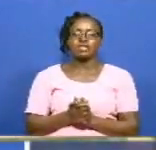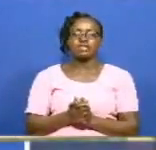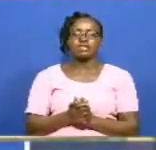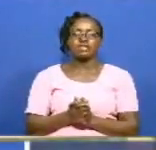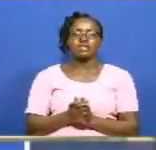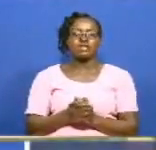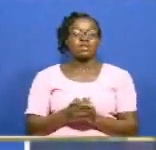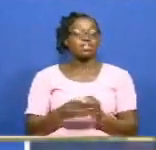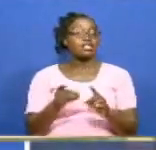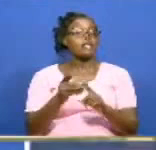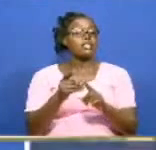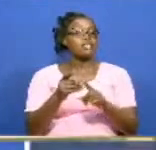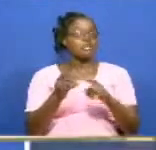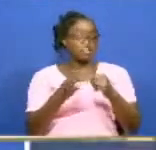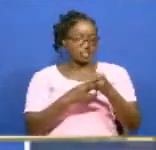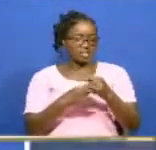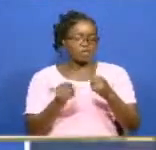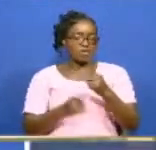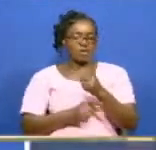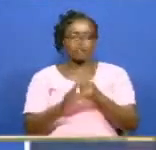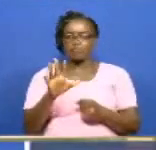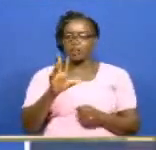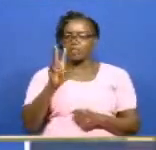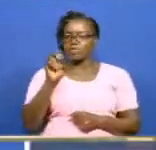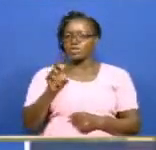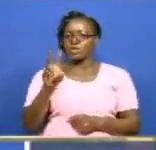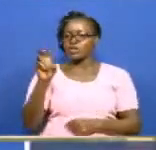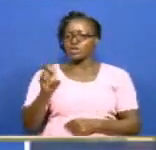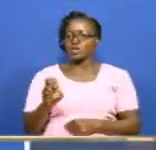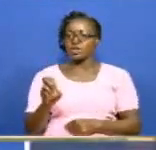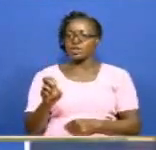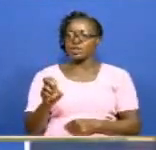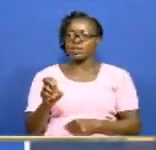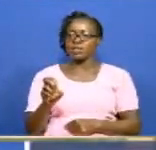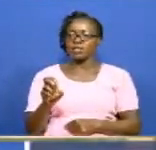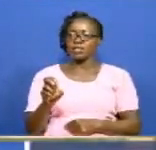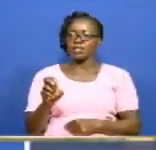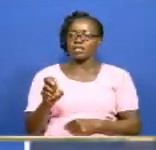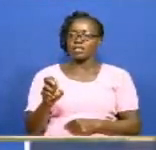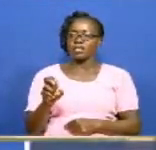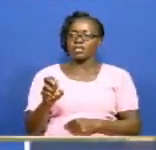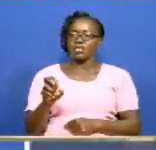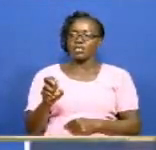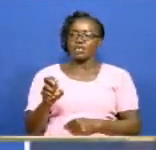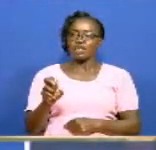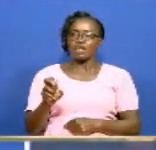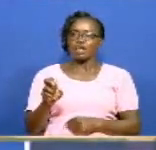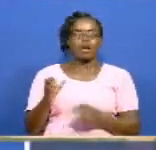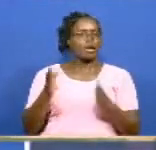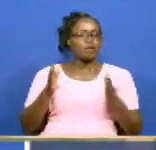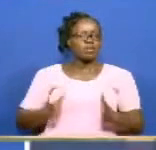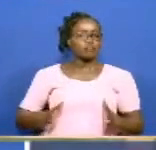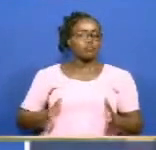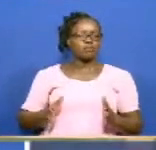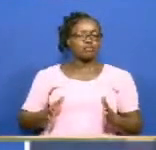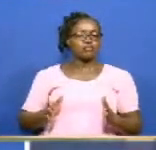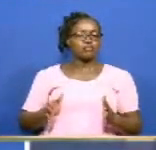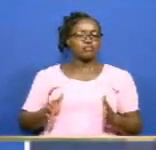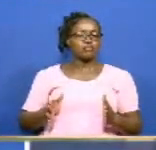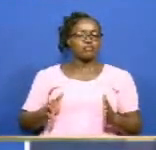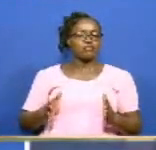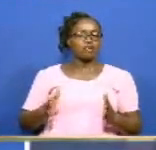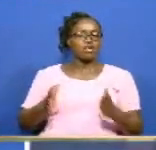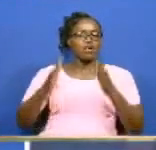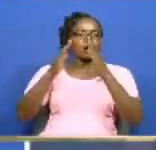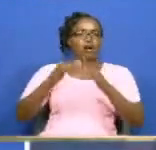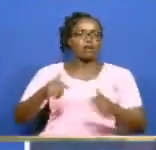8th of May 2020 when a known person came to my